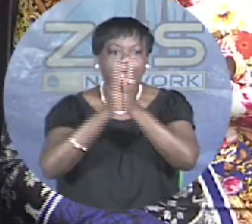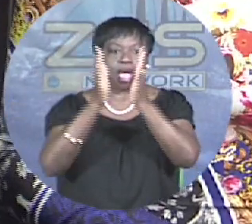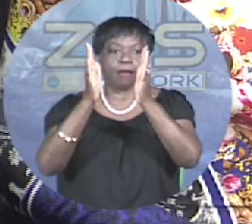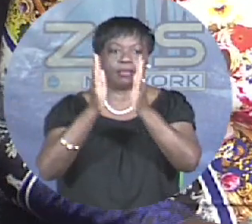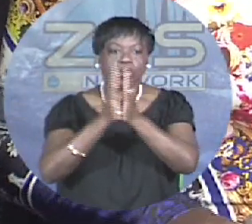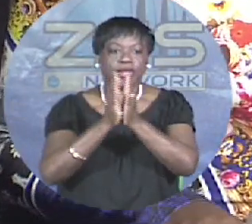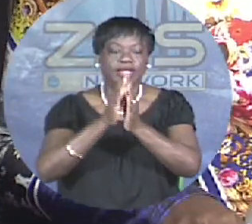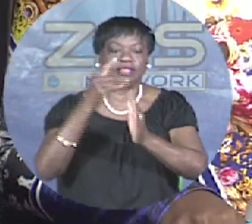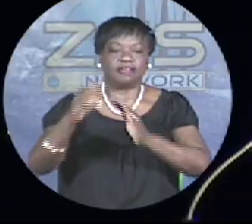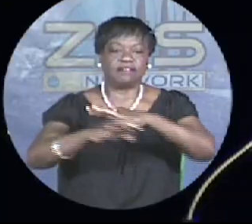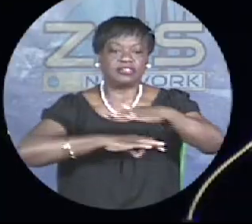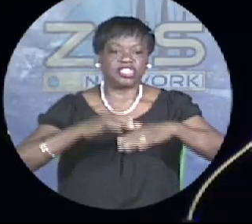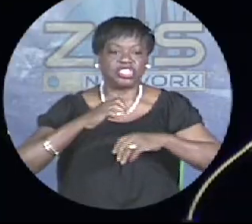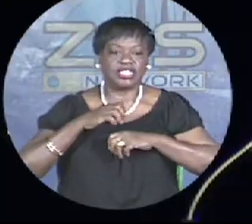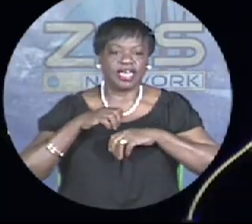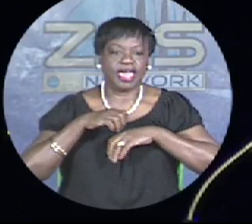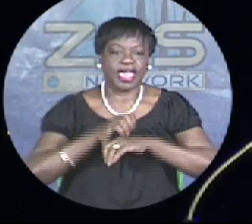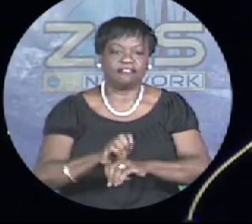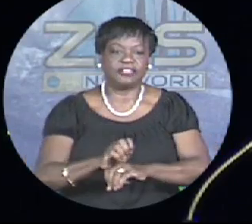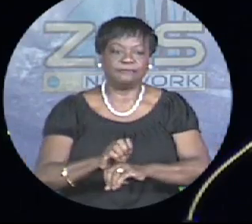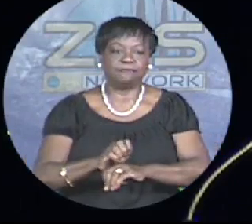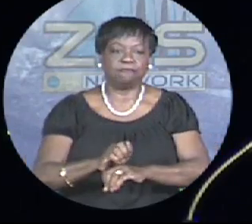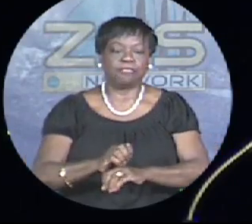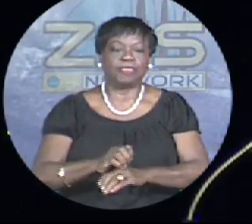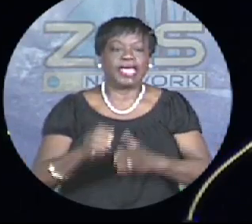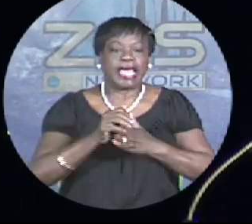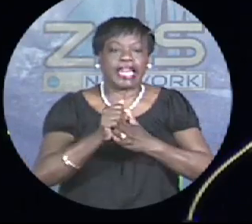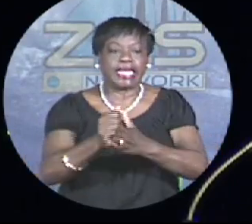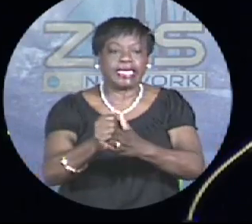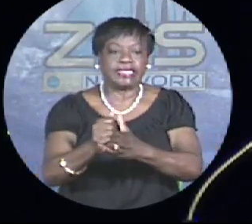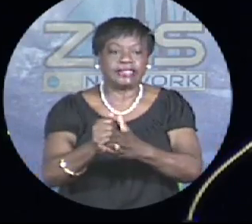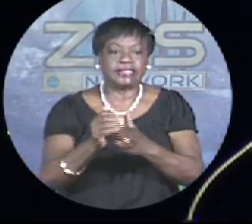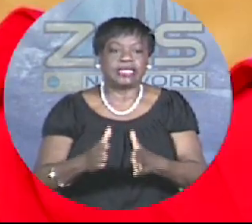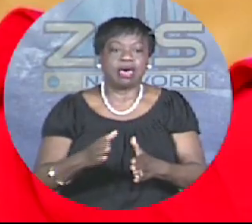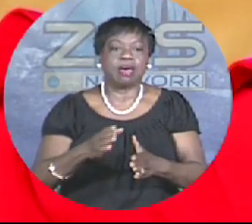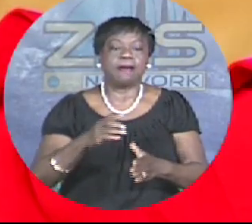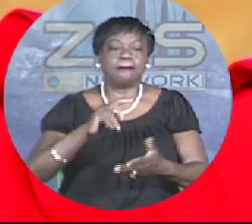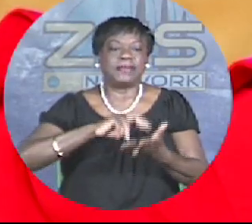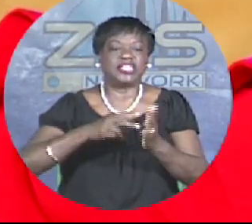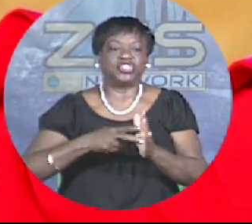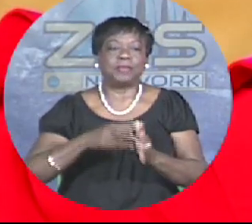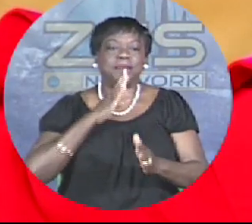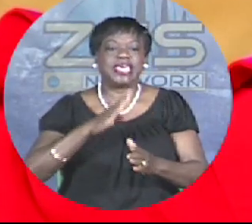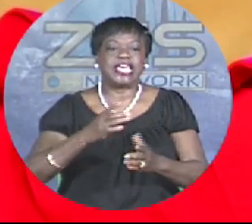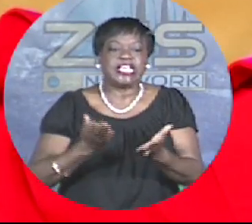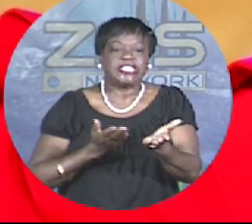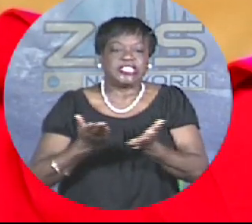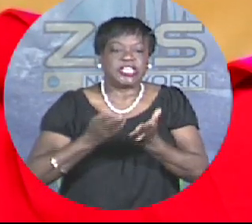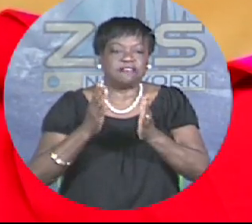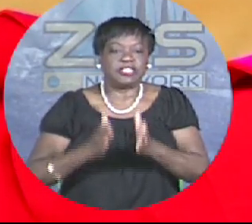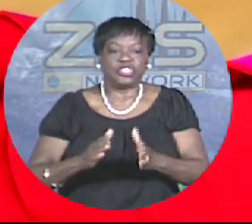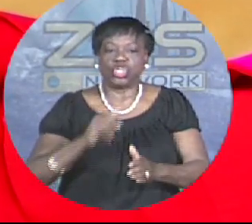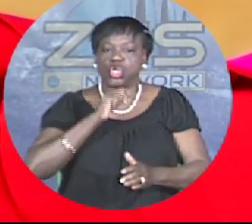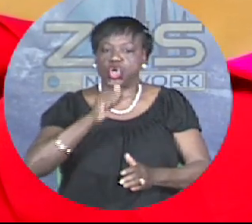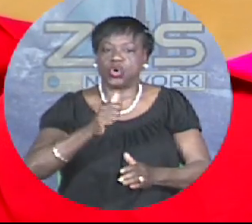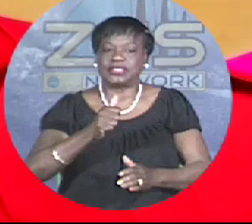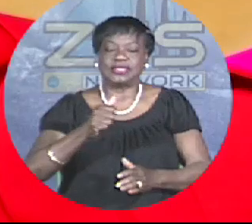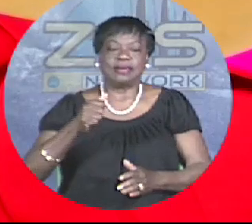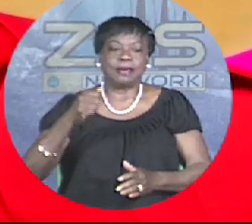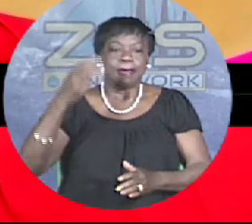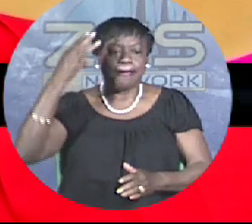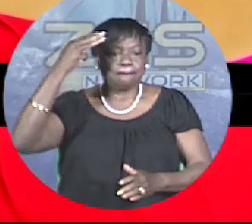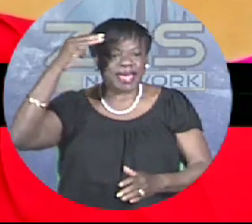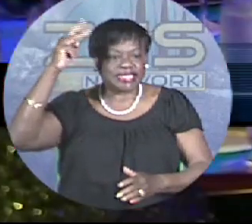efforts. Leaders are meant to be servants, not masters. The legacy of the late Dr. Myles and Ruth Munroe can